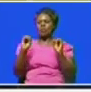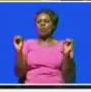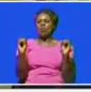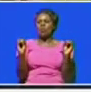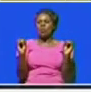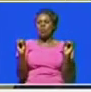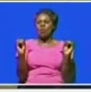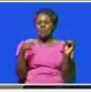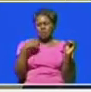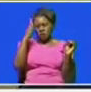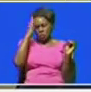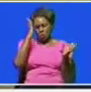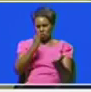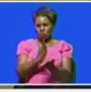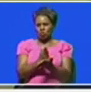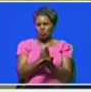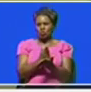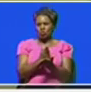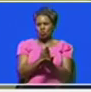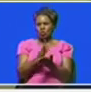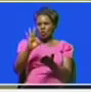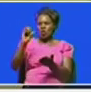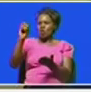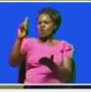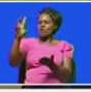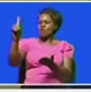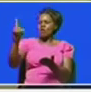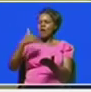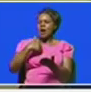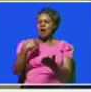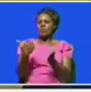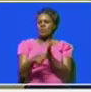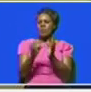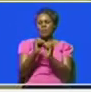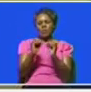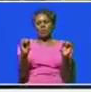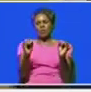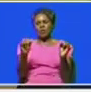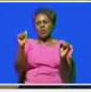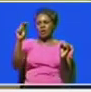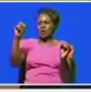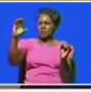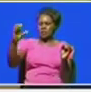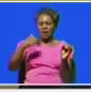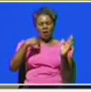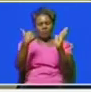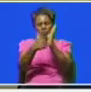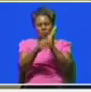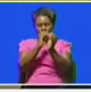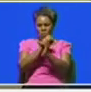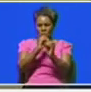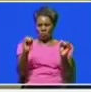list. I do know for sure that members of Ford Kenya have no problem with the list. members of ANC have also no problem with the